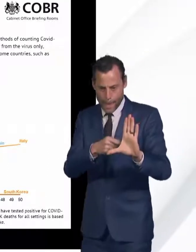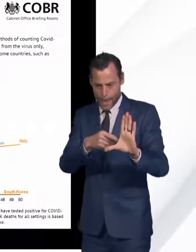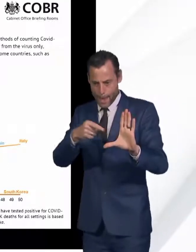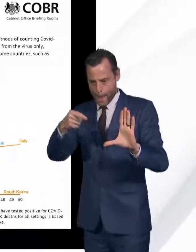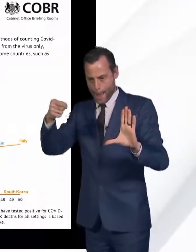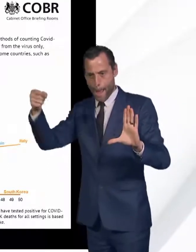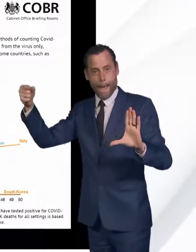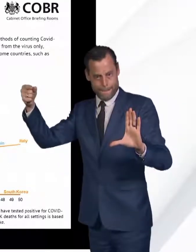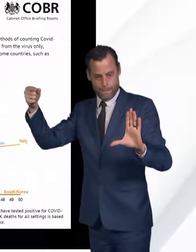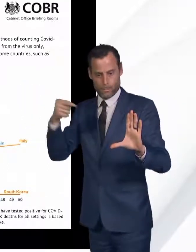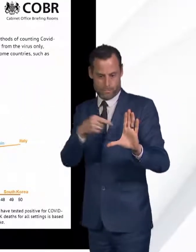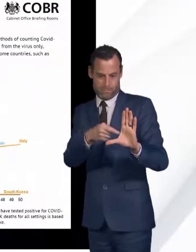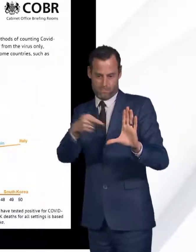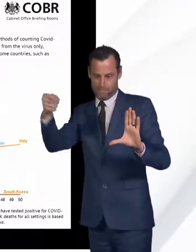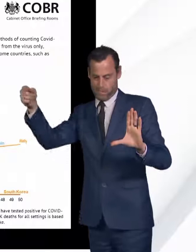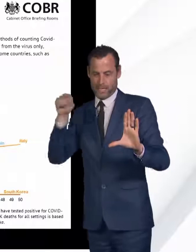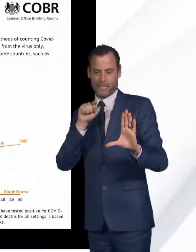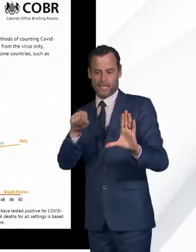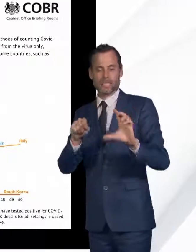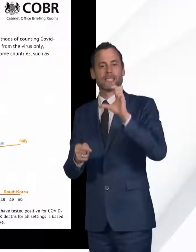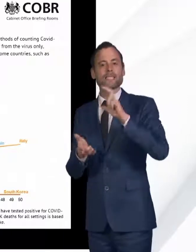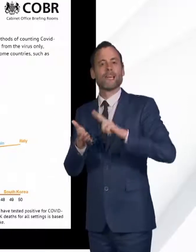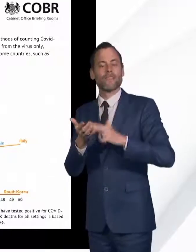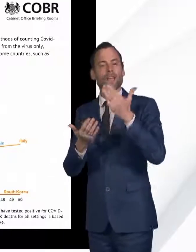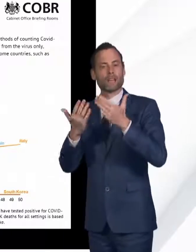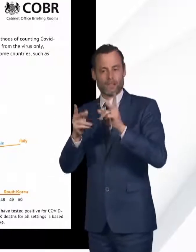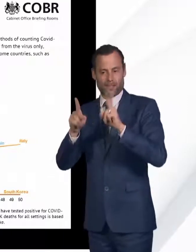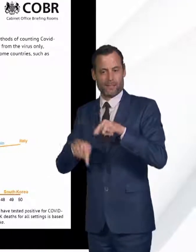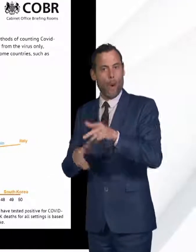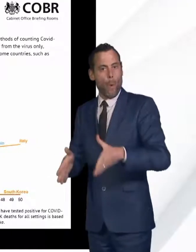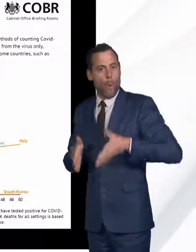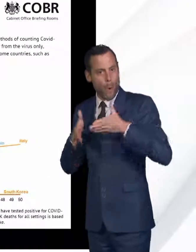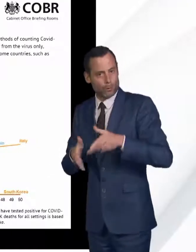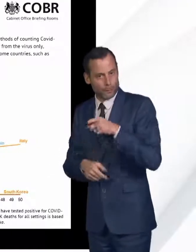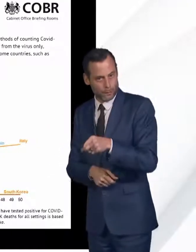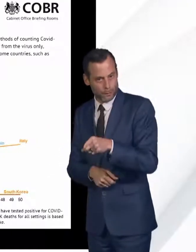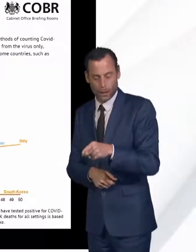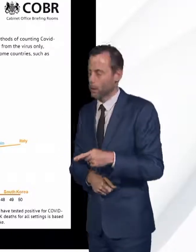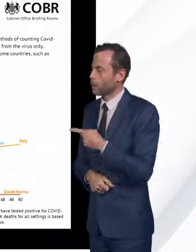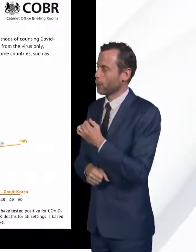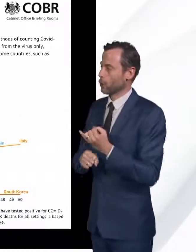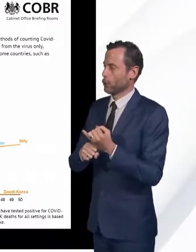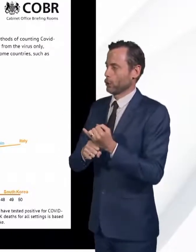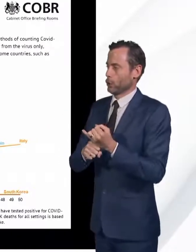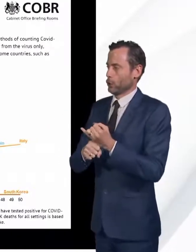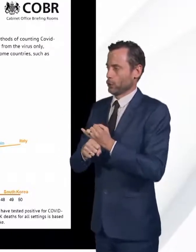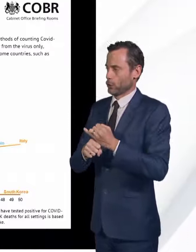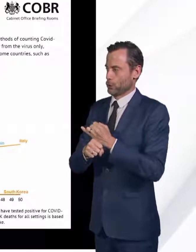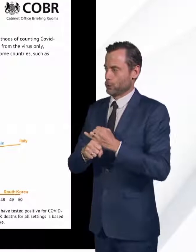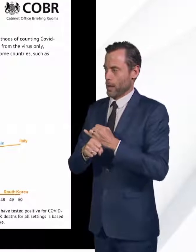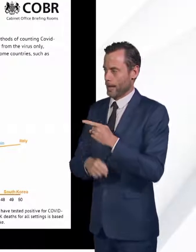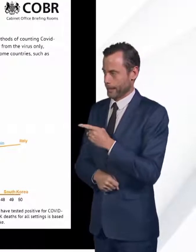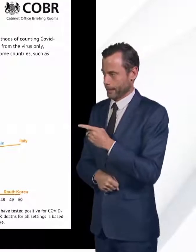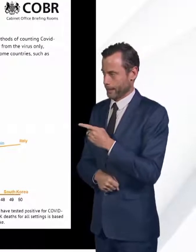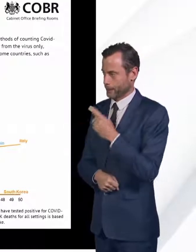it's people who've died with COVID in UK hospitals. Whereas a grey line further over to the left there